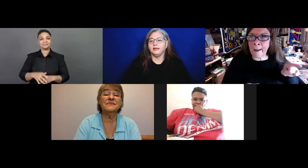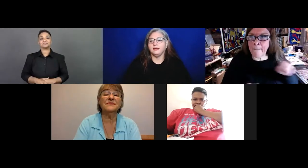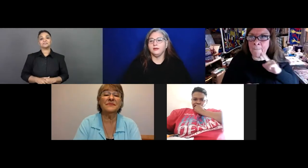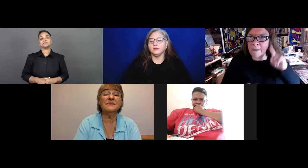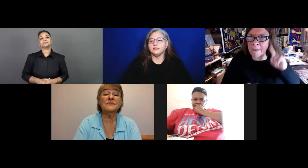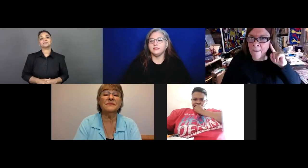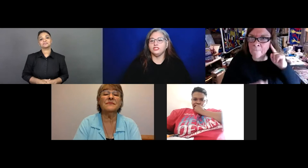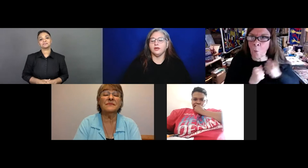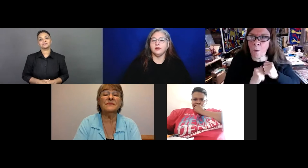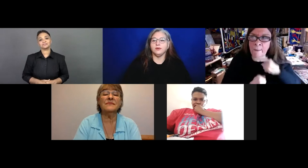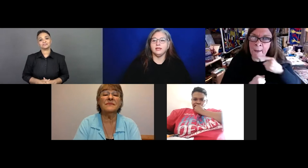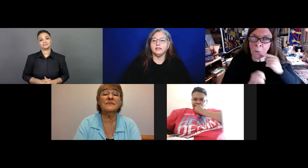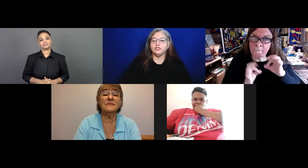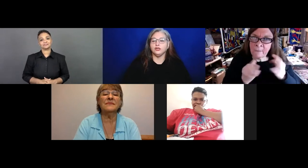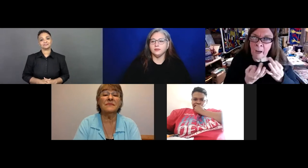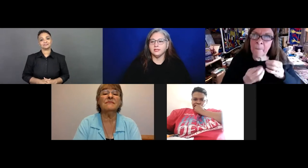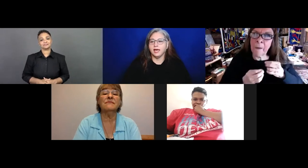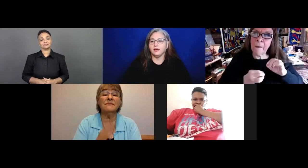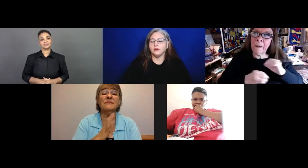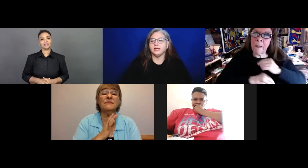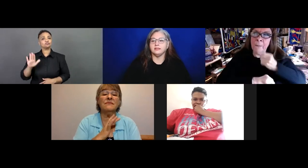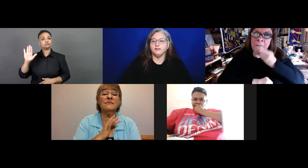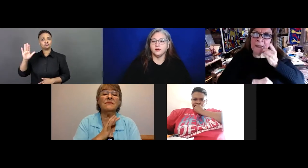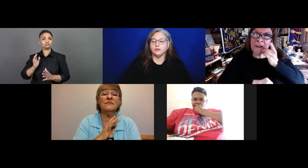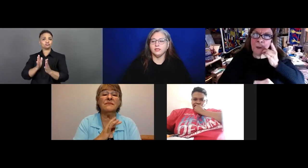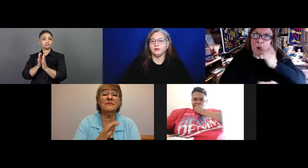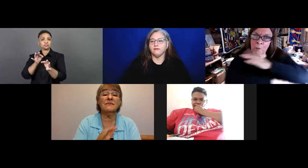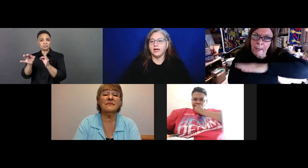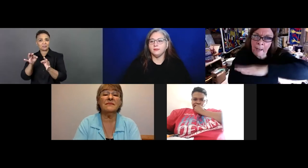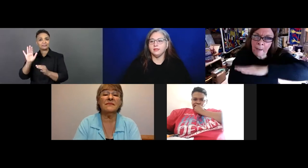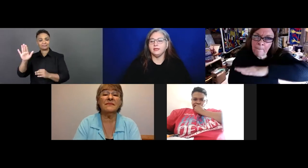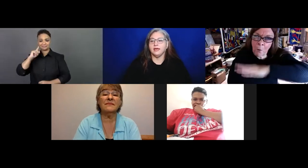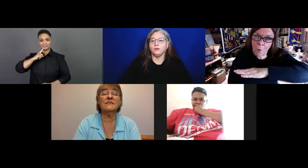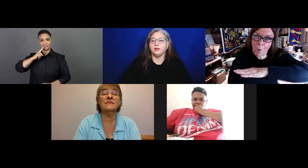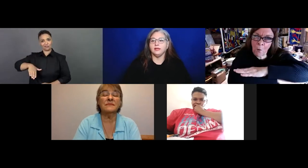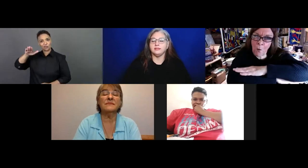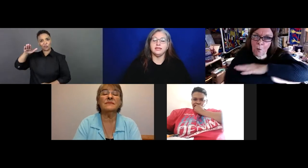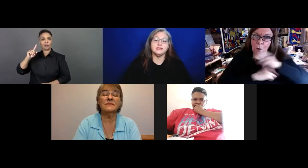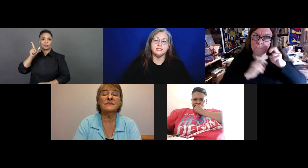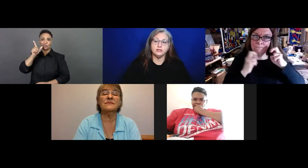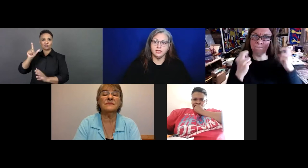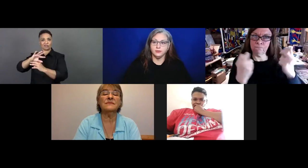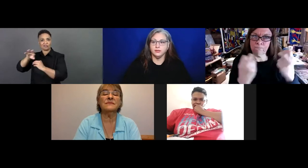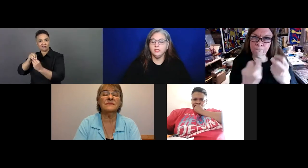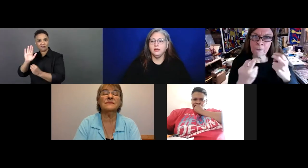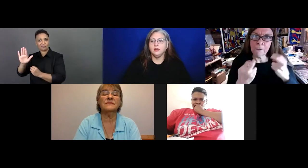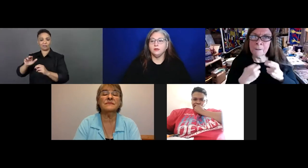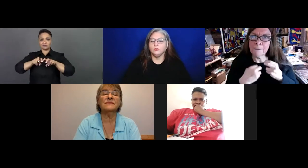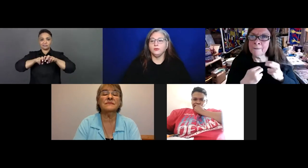And it was sharing what his journey was like as a deaf person with hearing family and sitting at the dinner